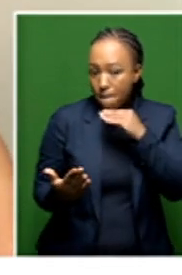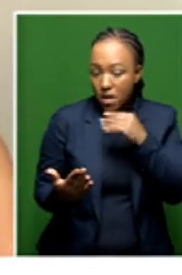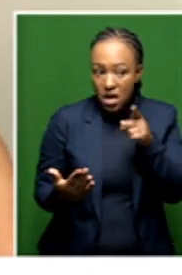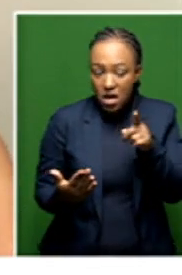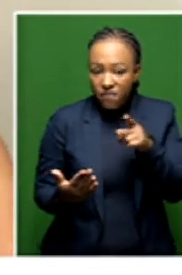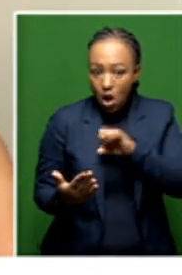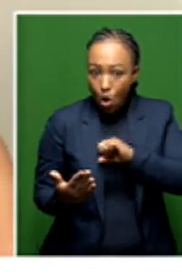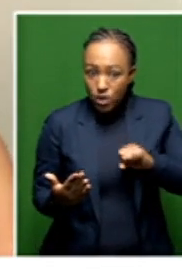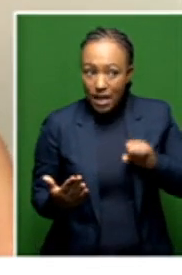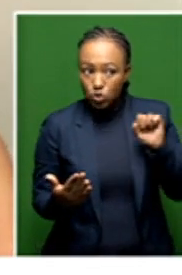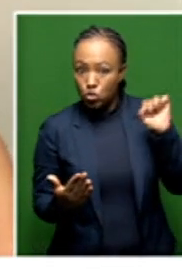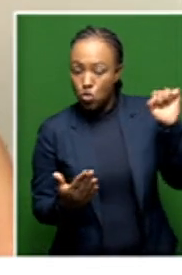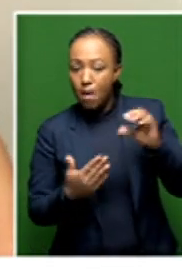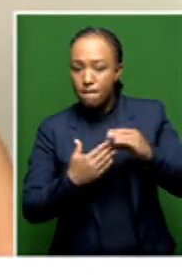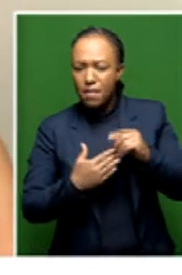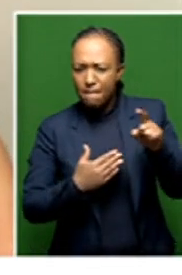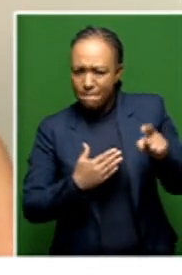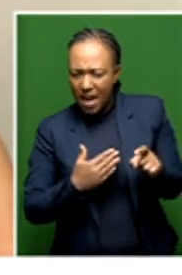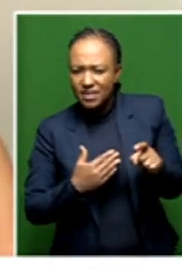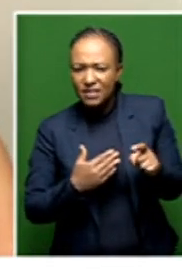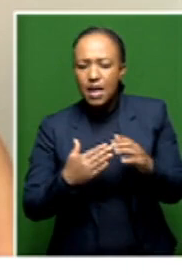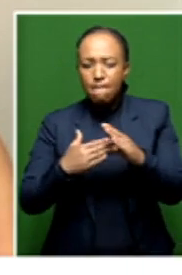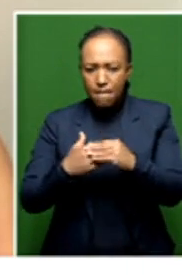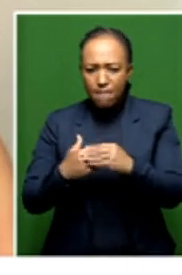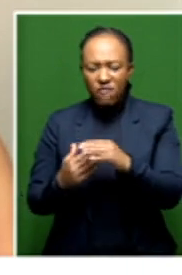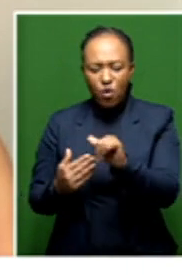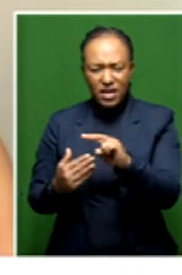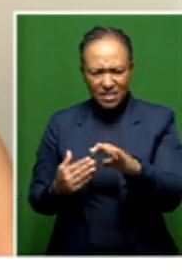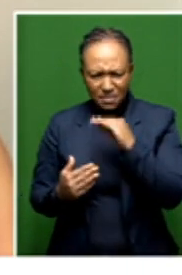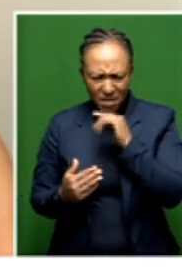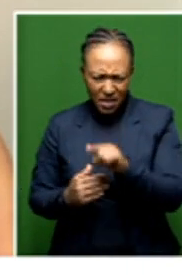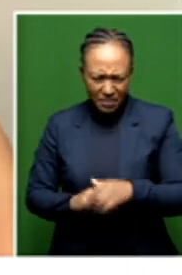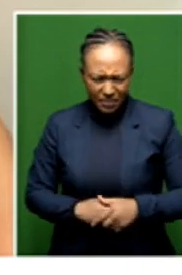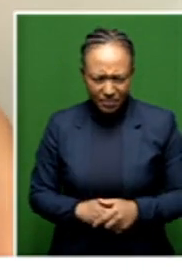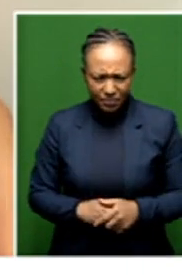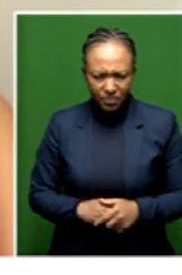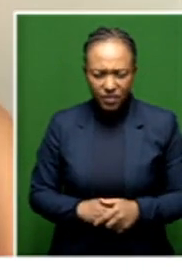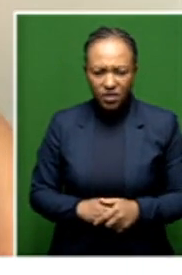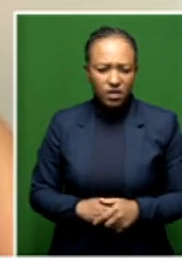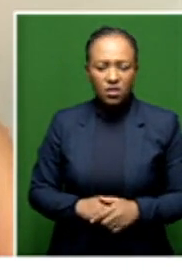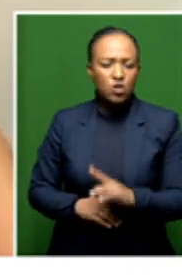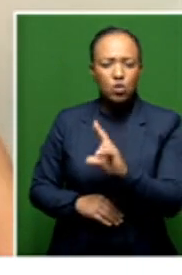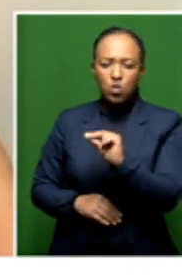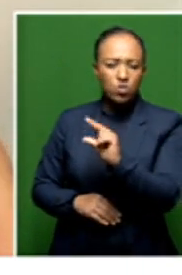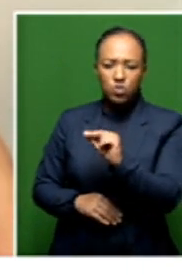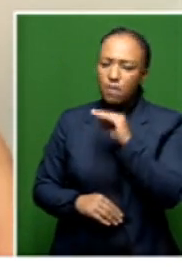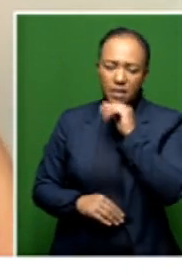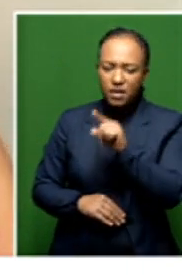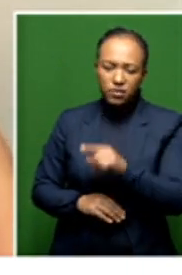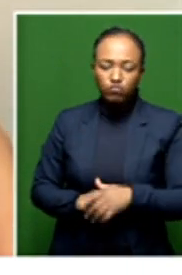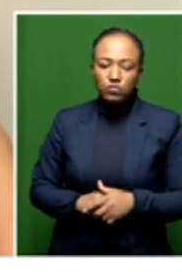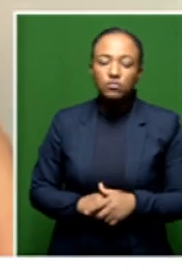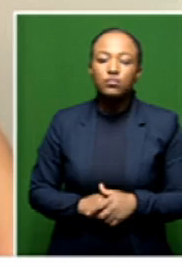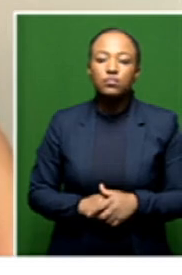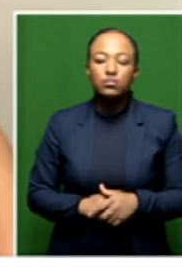a member of Cosatu, you have to, by extension, be a member of the ANC. Not at all. It does not necessarily mean that. As much